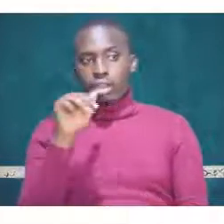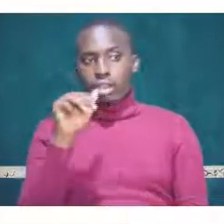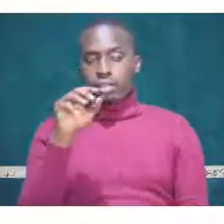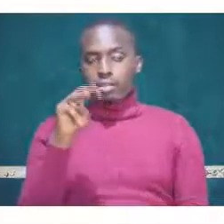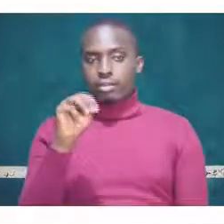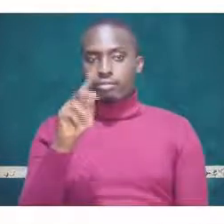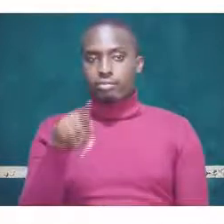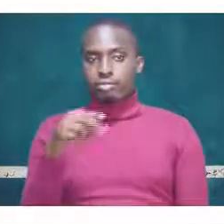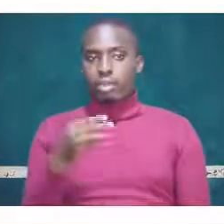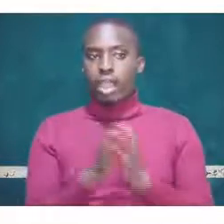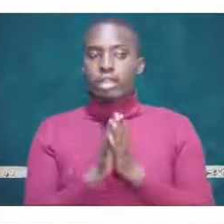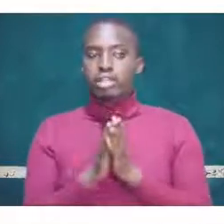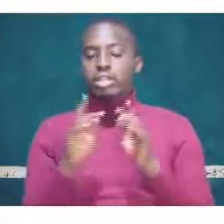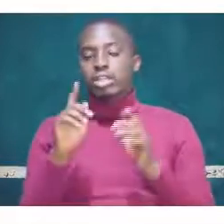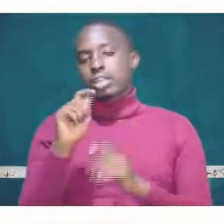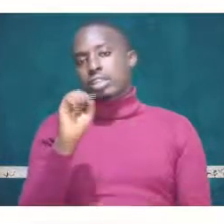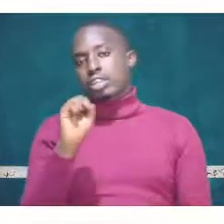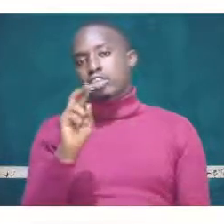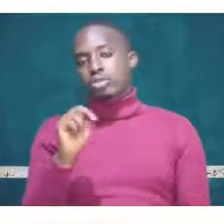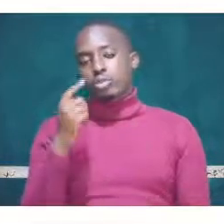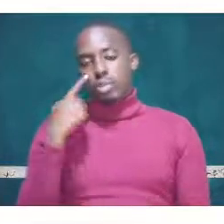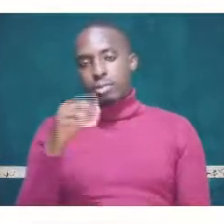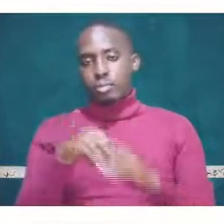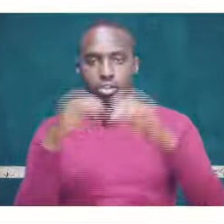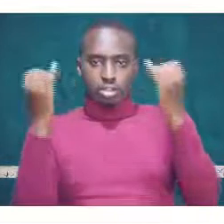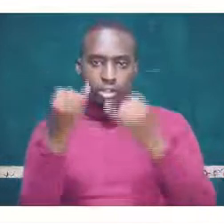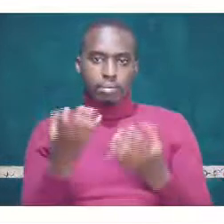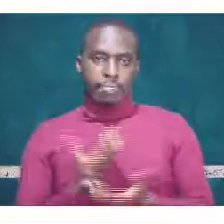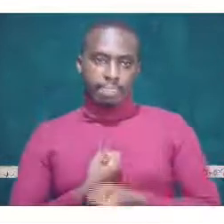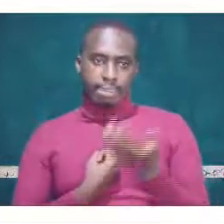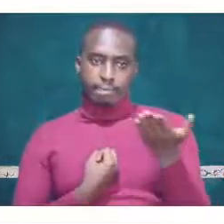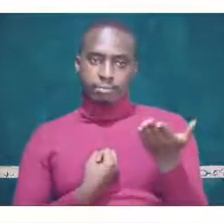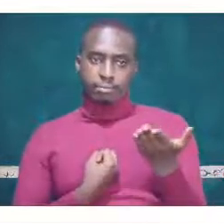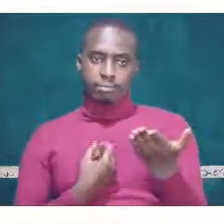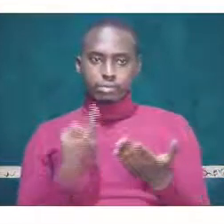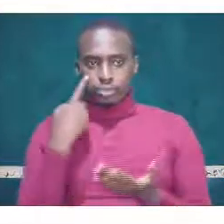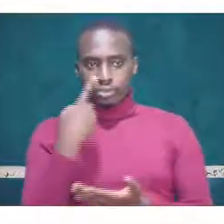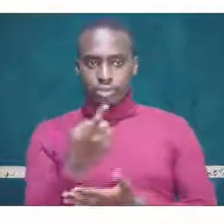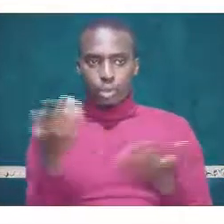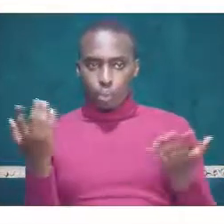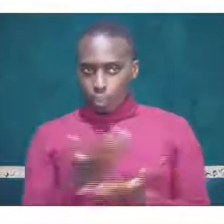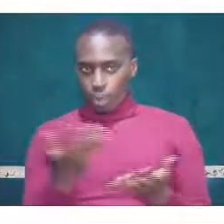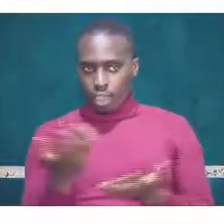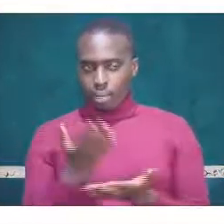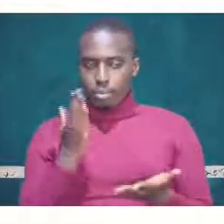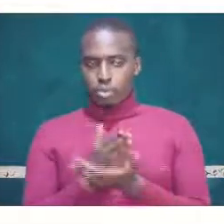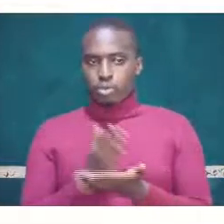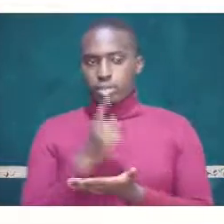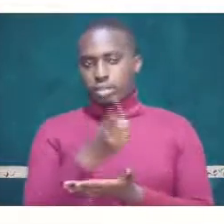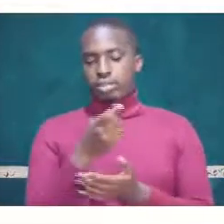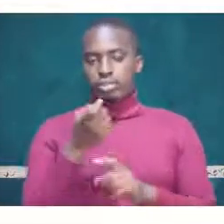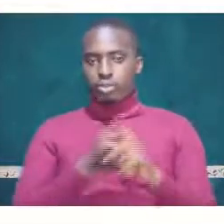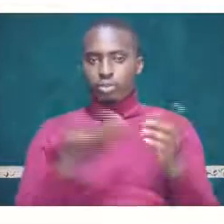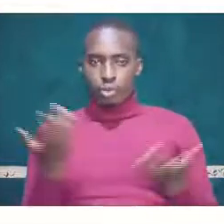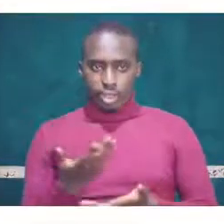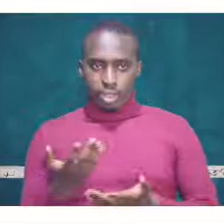call lymphoid tissues. Let's go through the diagram. We have the diagram. We're going to see where these are found mostly.